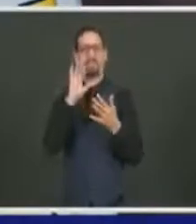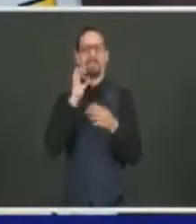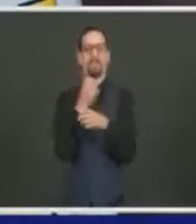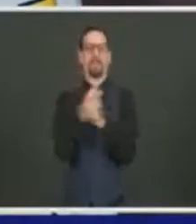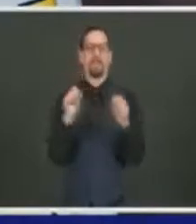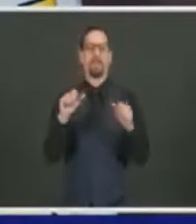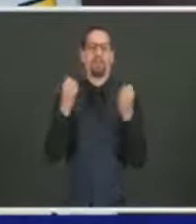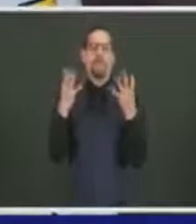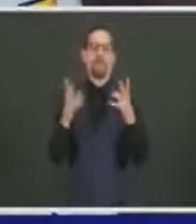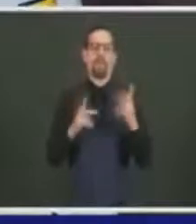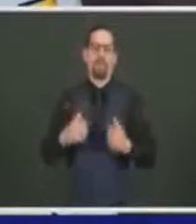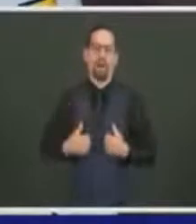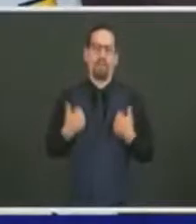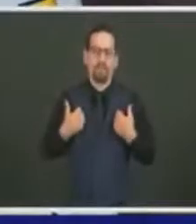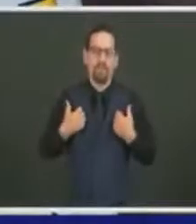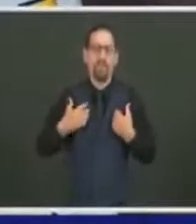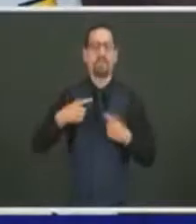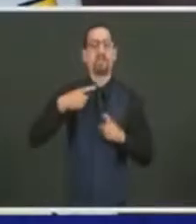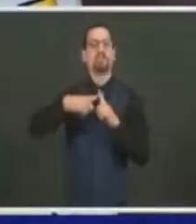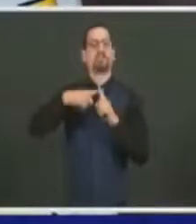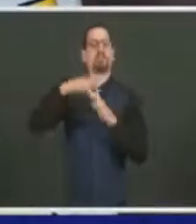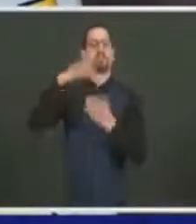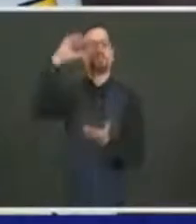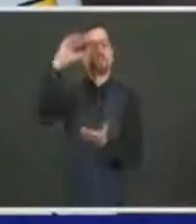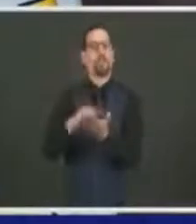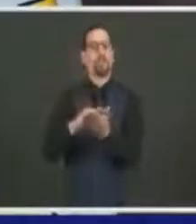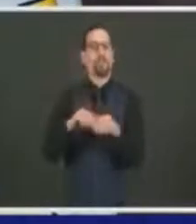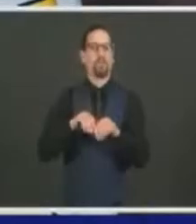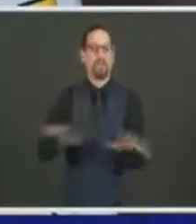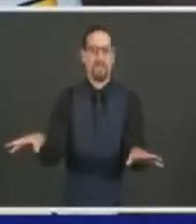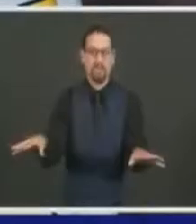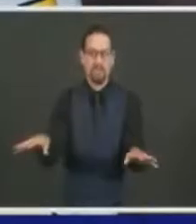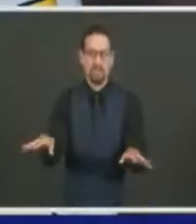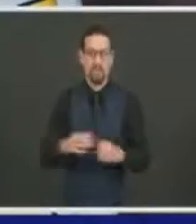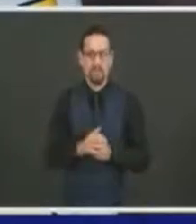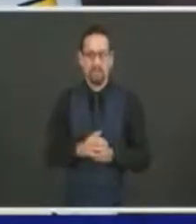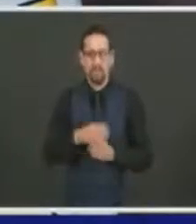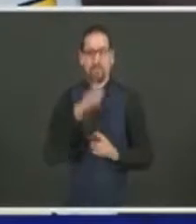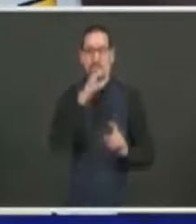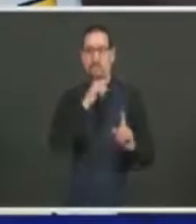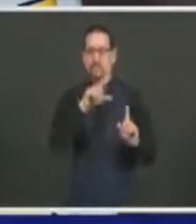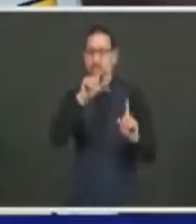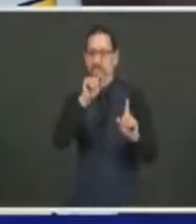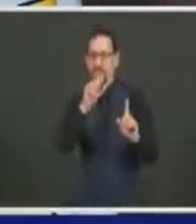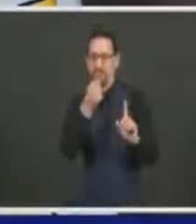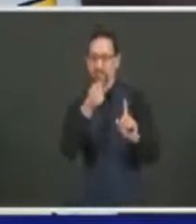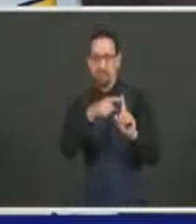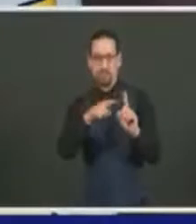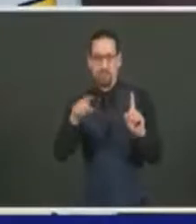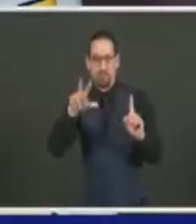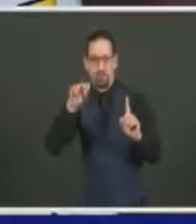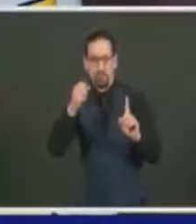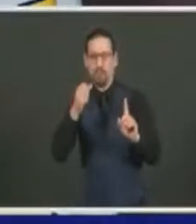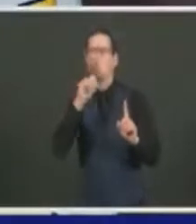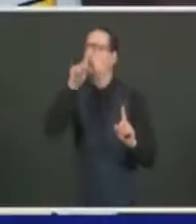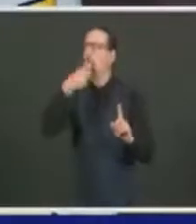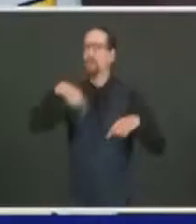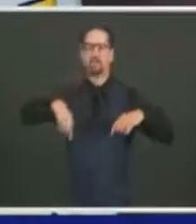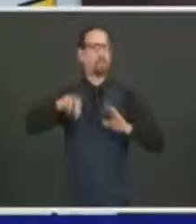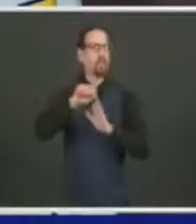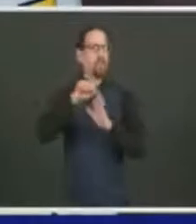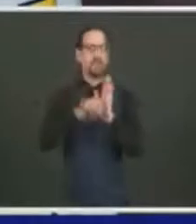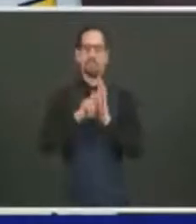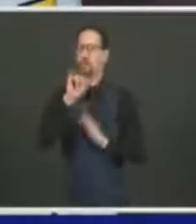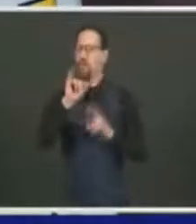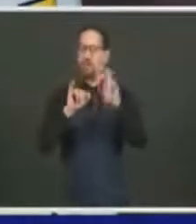way, that experience from 20 to 30-year-olds, it's something we're seeing all over the country. I think it also has a lot to do with the fact that other states have